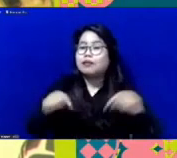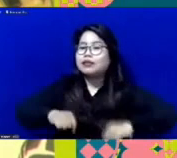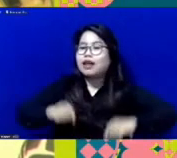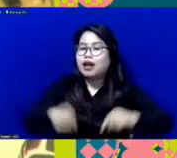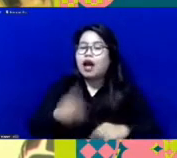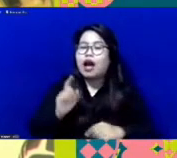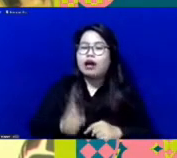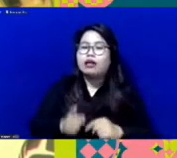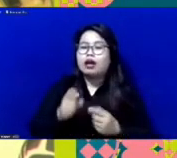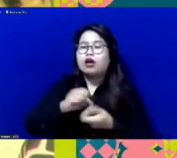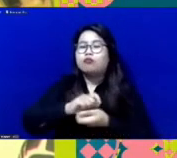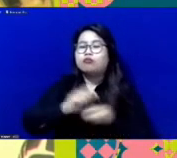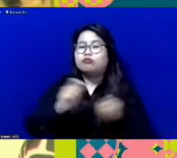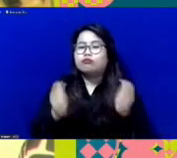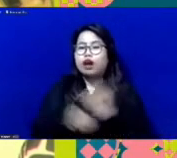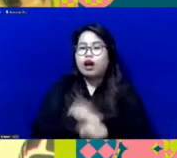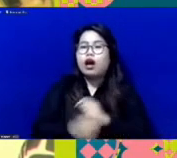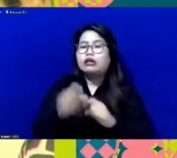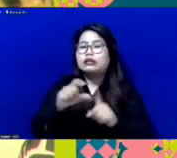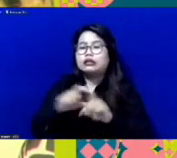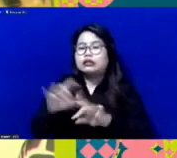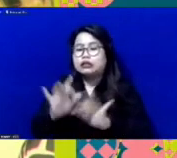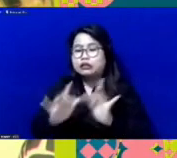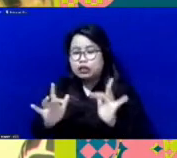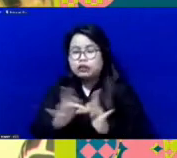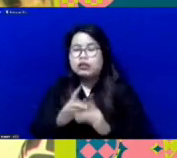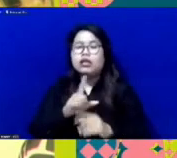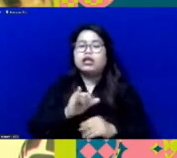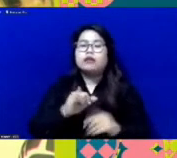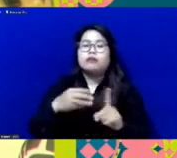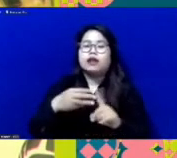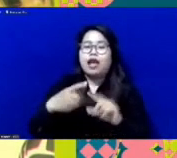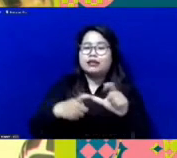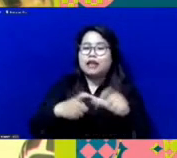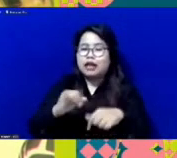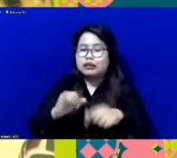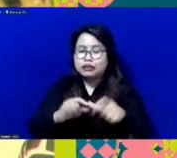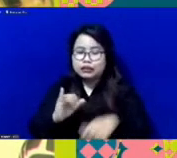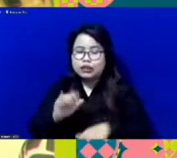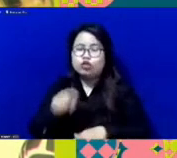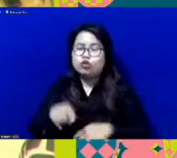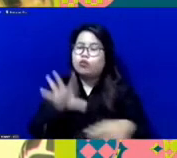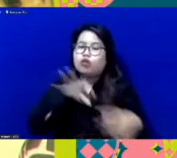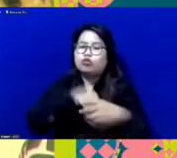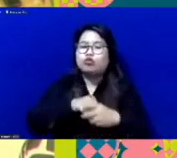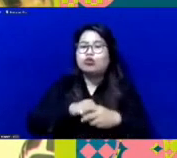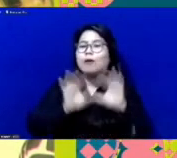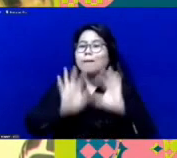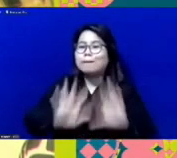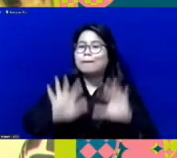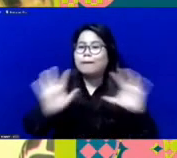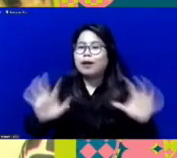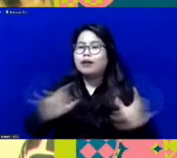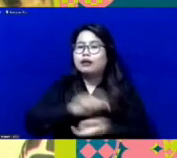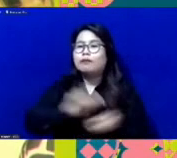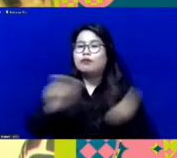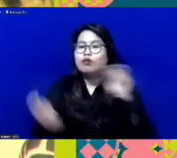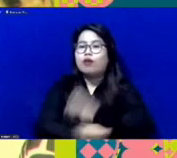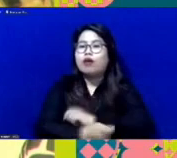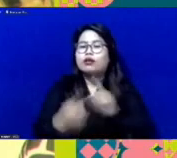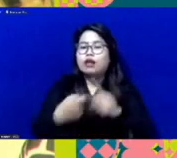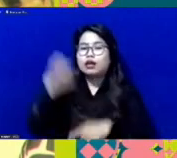digitalization, liberalization come. There is a lot of changes in innovation,